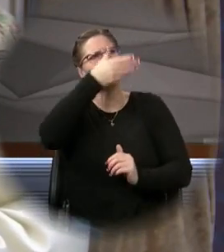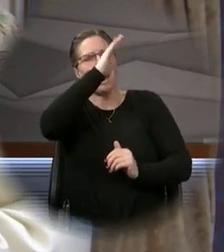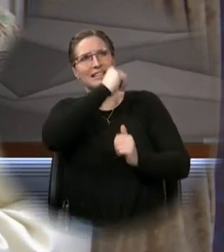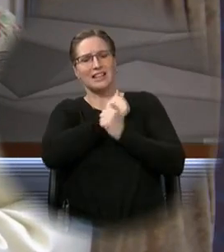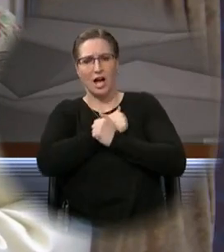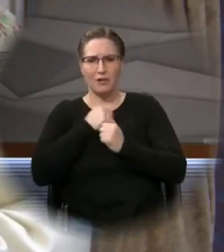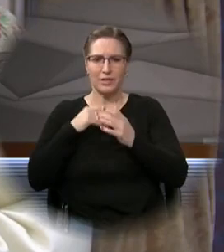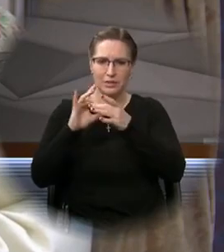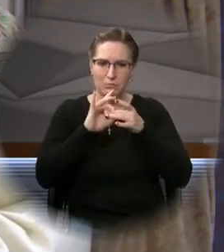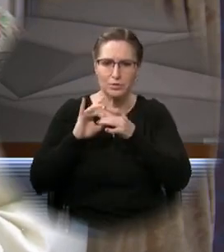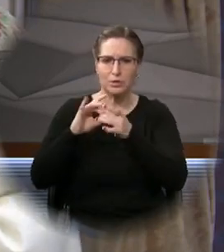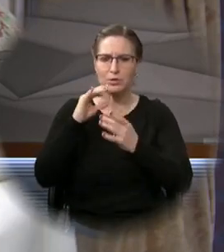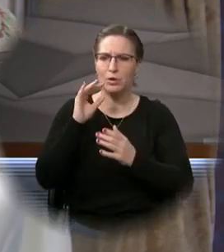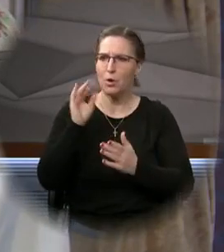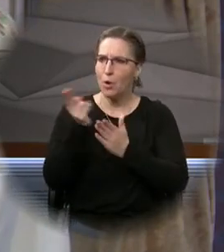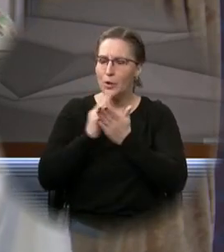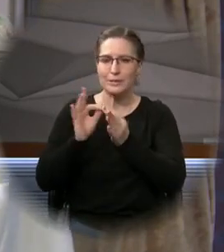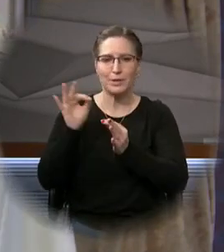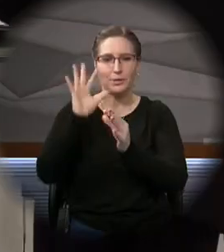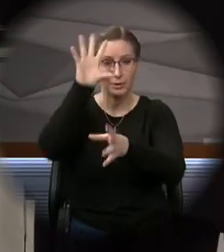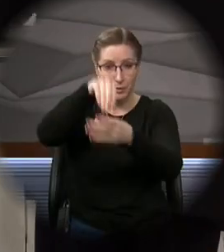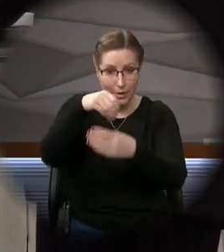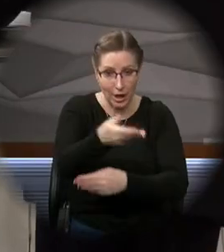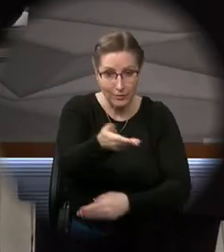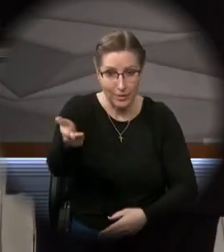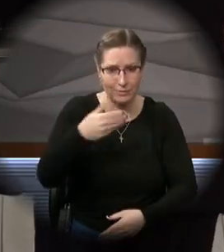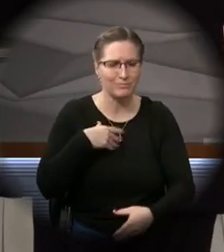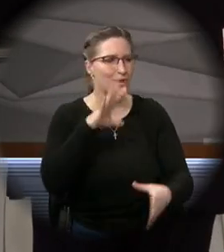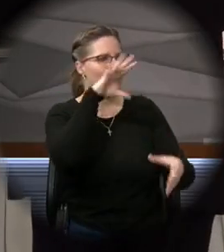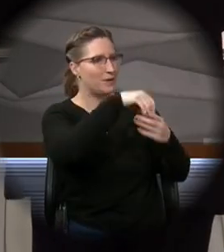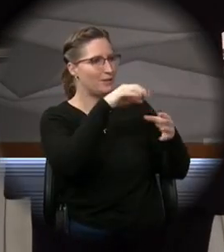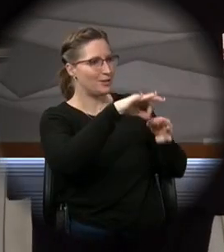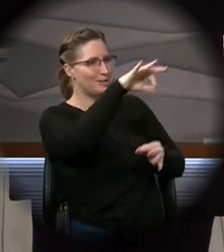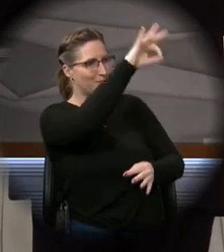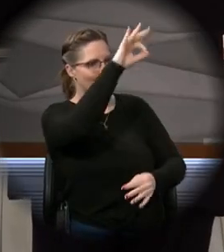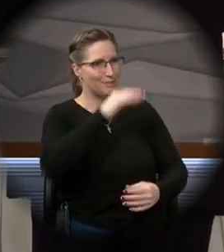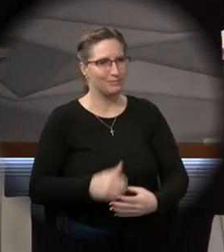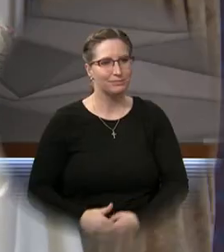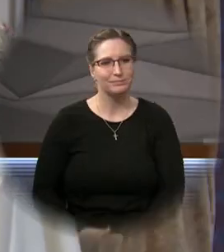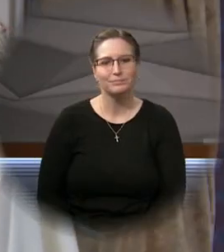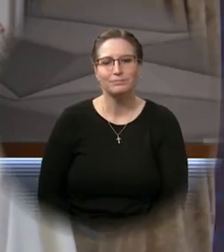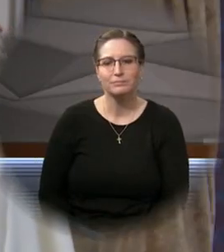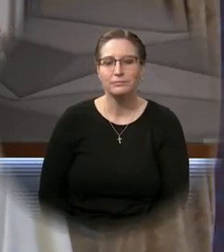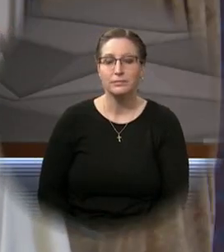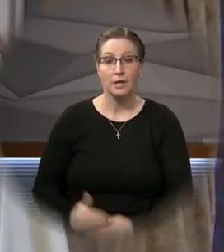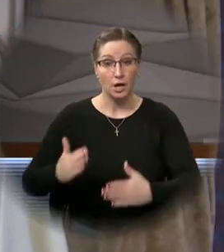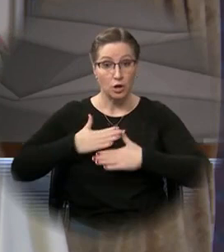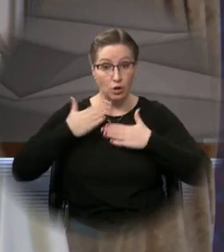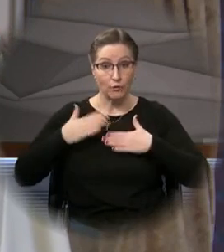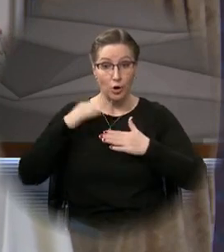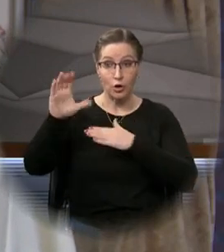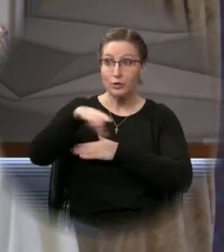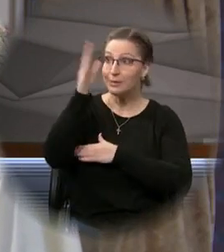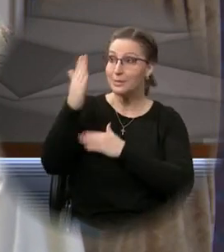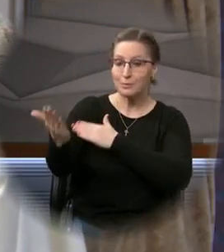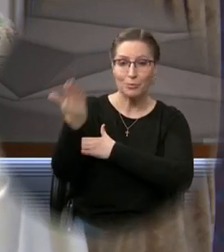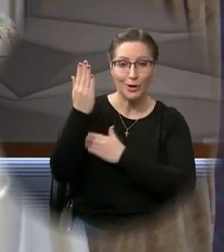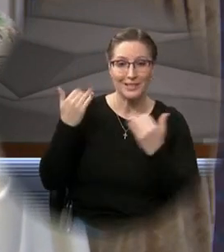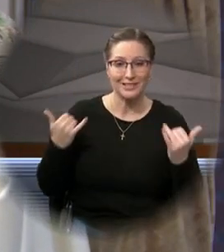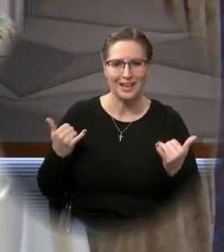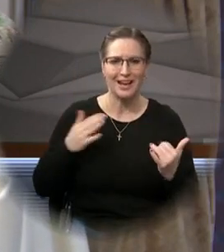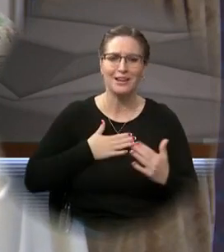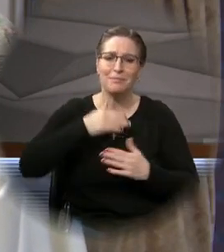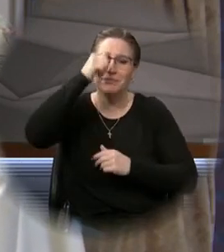God, and the communion of the Holy Spirit be with all of you. And with your spirit. On this joyful Christmas morning,